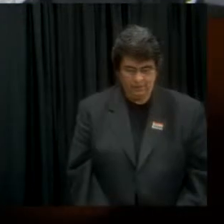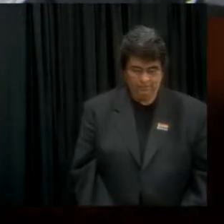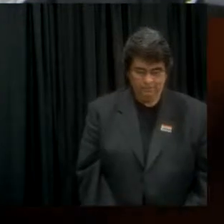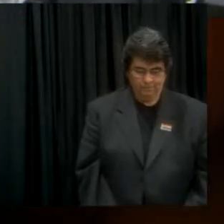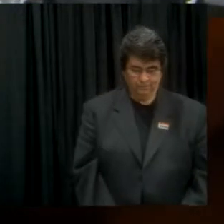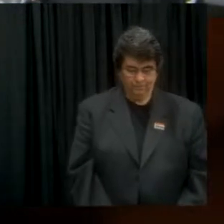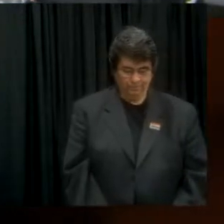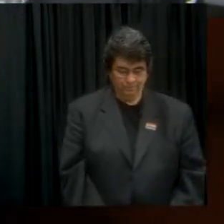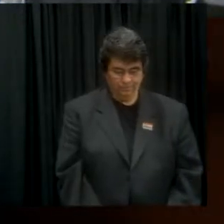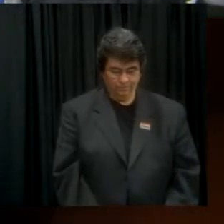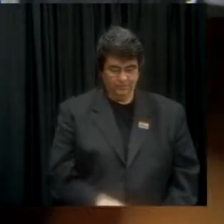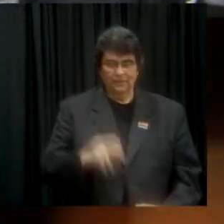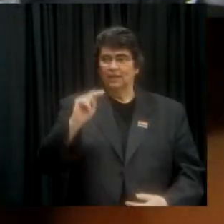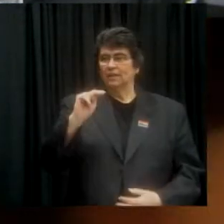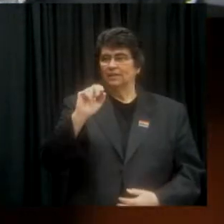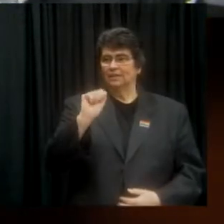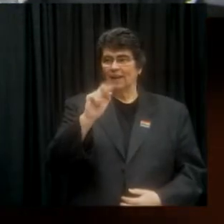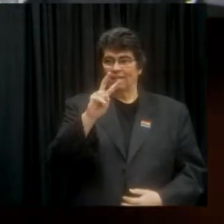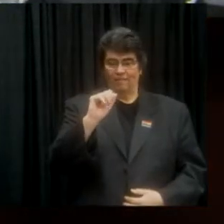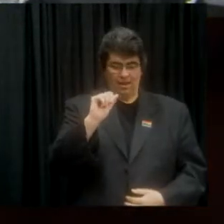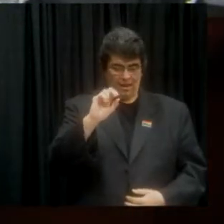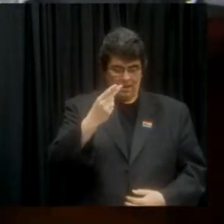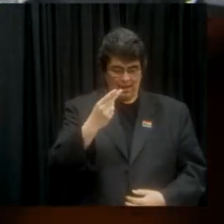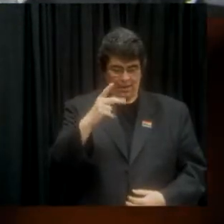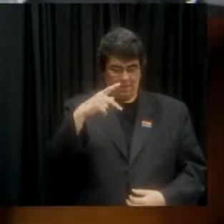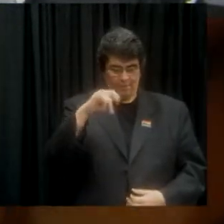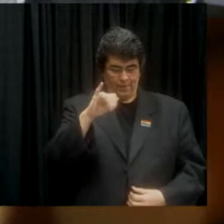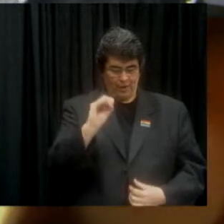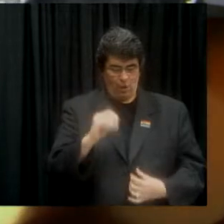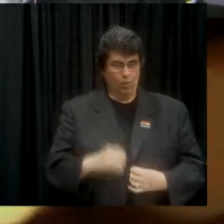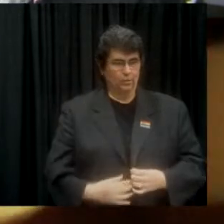Nevaeh Pio. I popped him on.